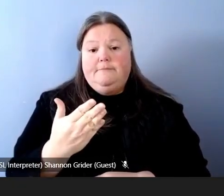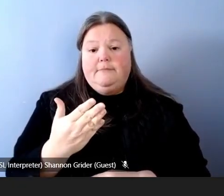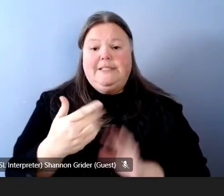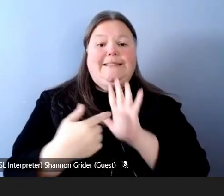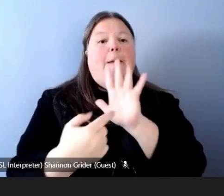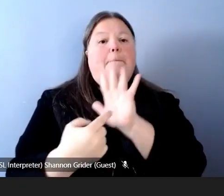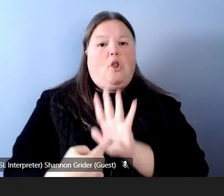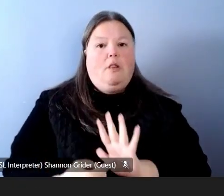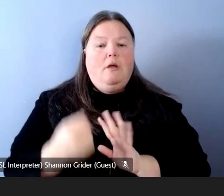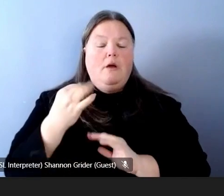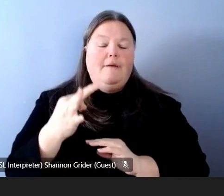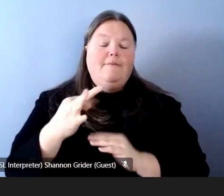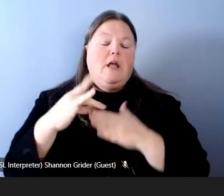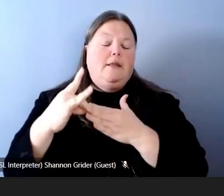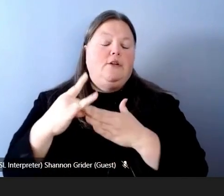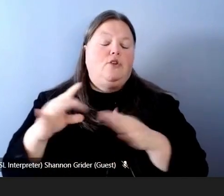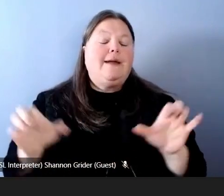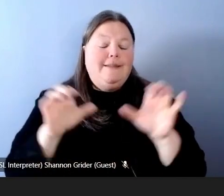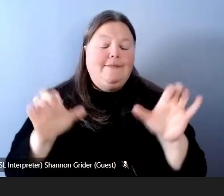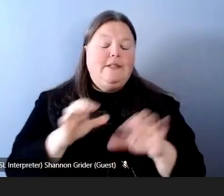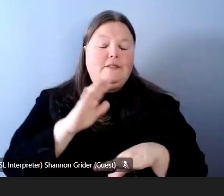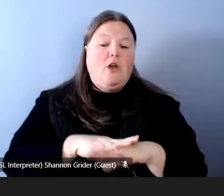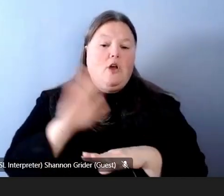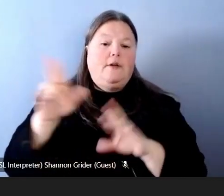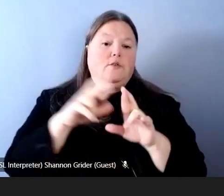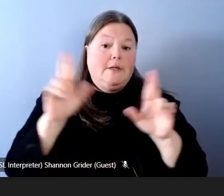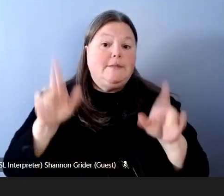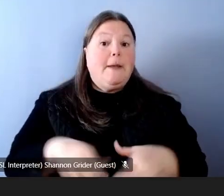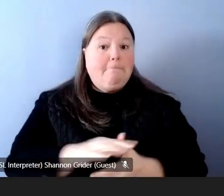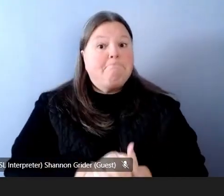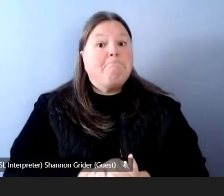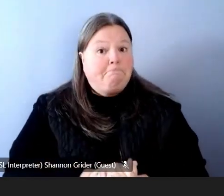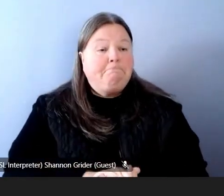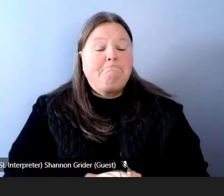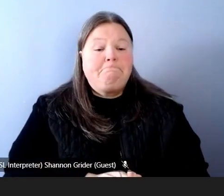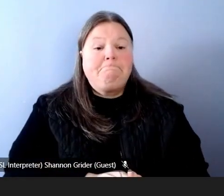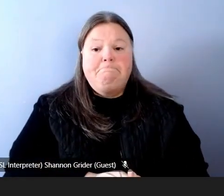sample of leadership activities on their resume.